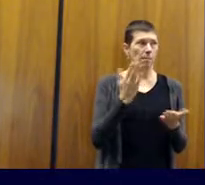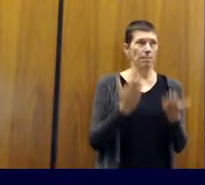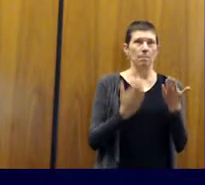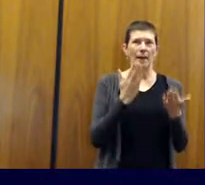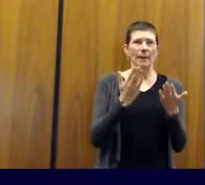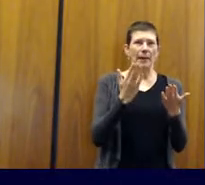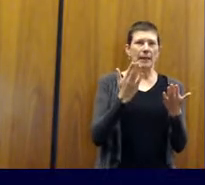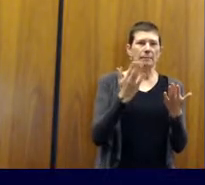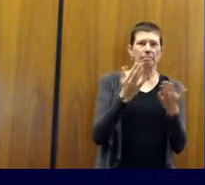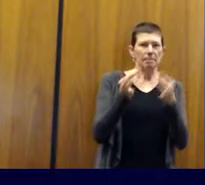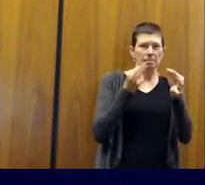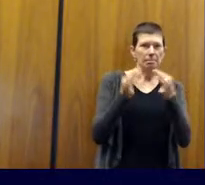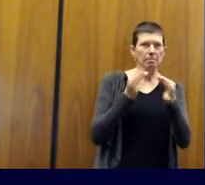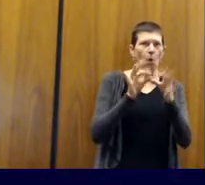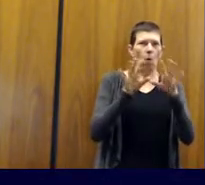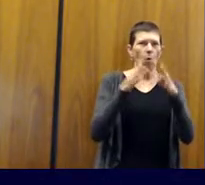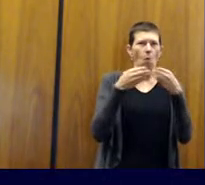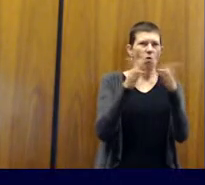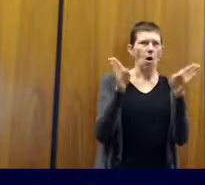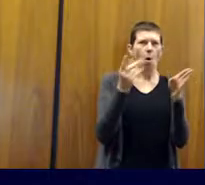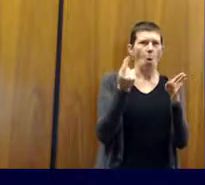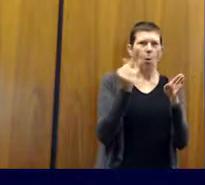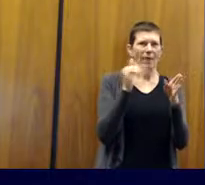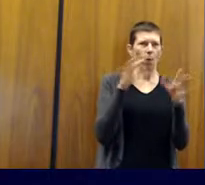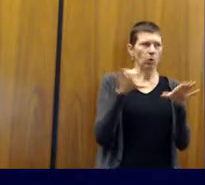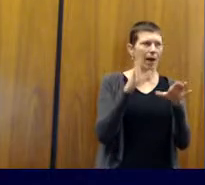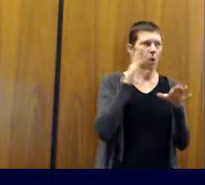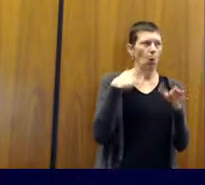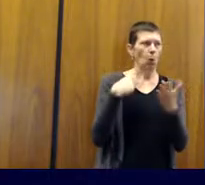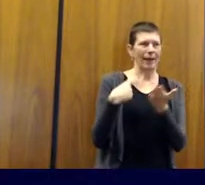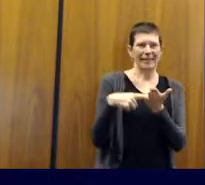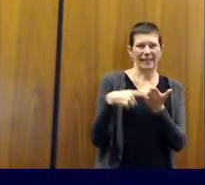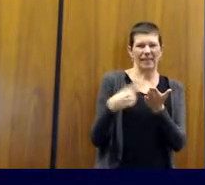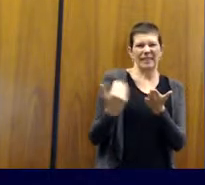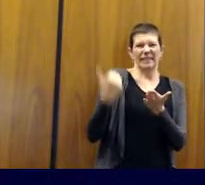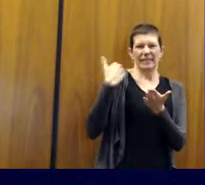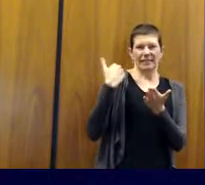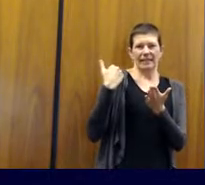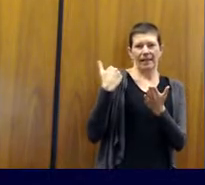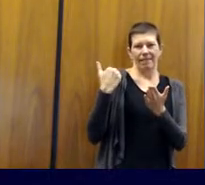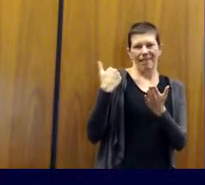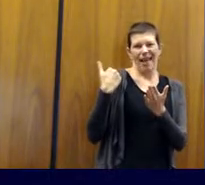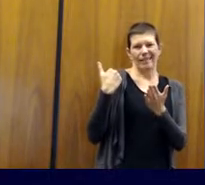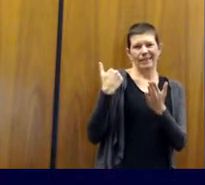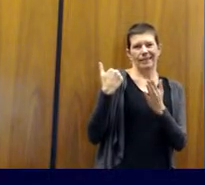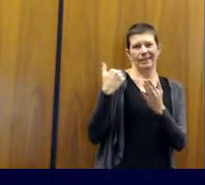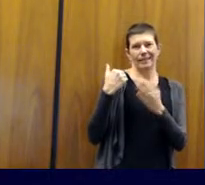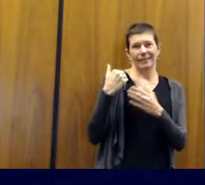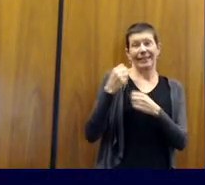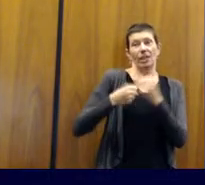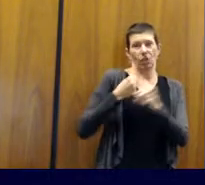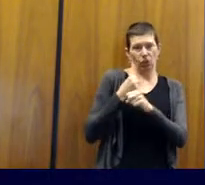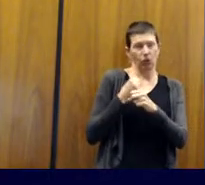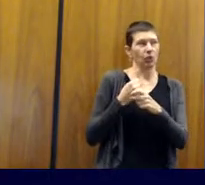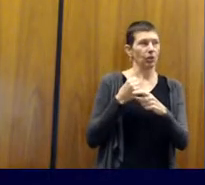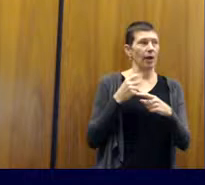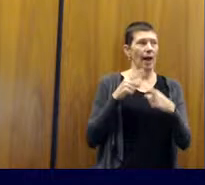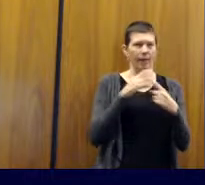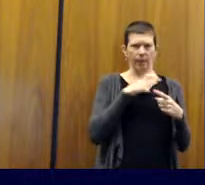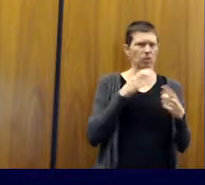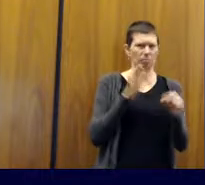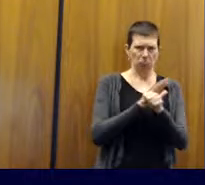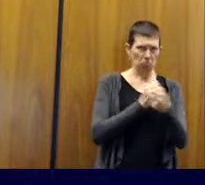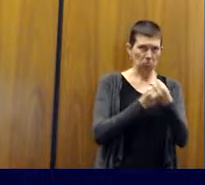tell us overall what this is going to do. I know we had discussion at the end of last calendar year, and the commission was fully supportive,